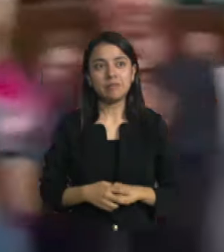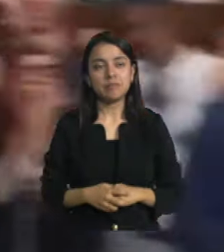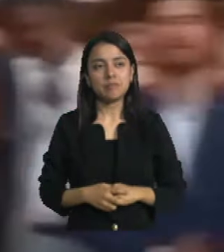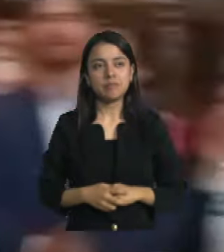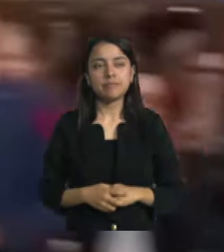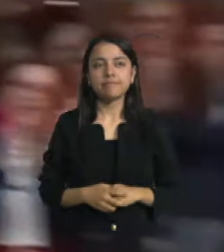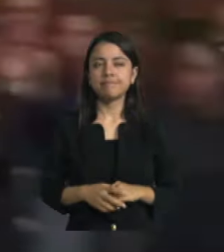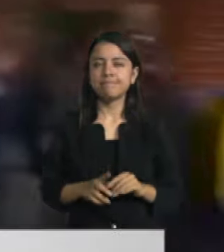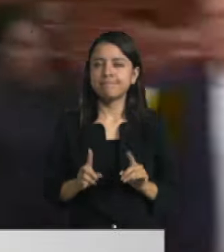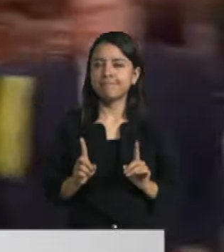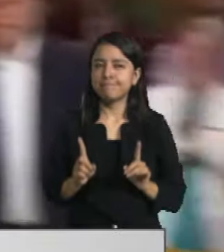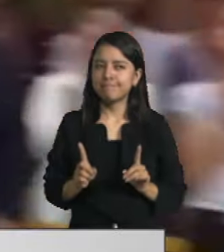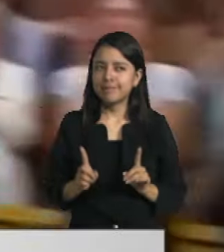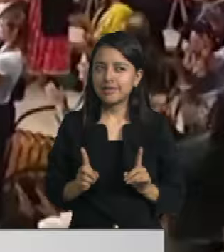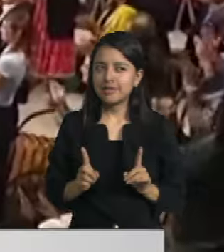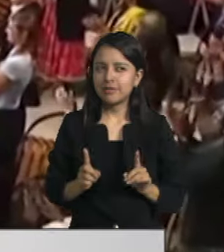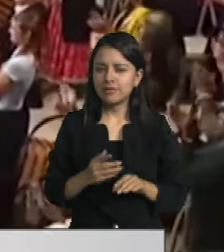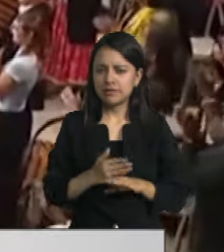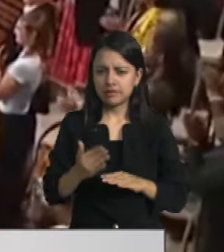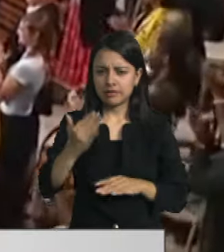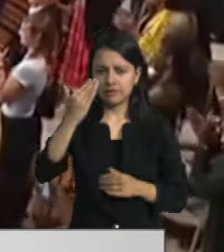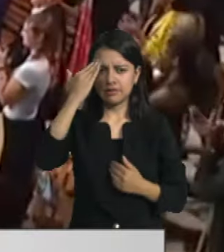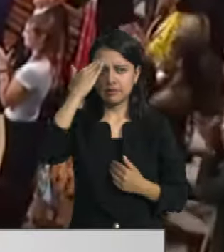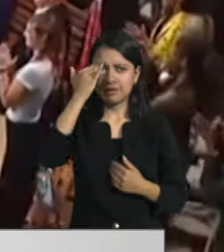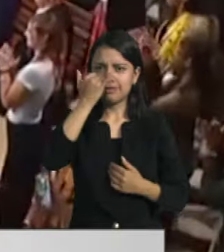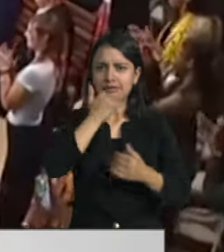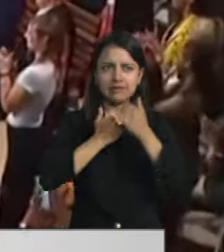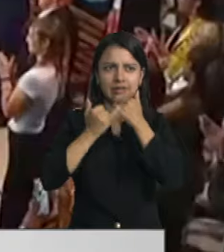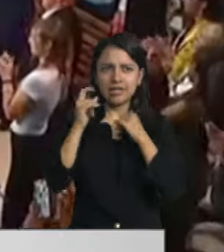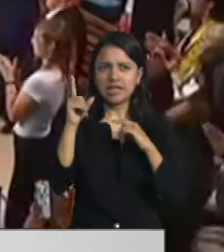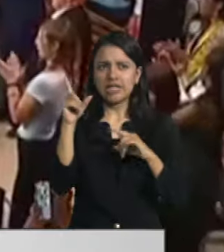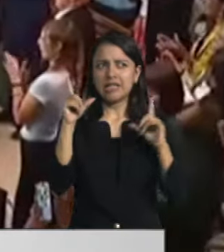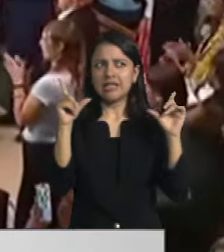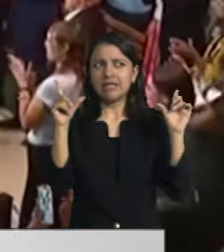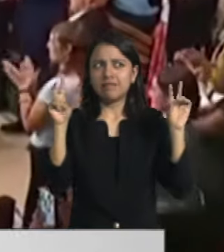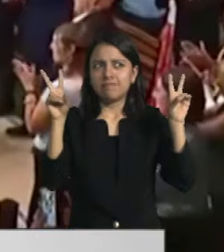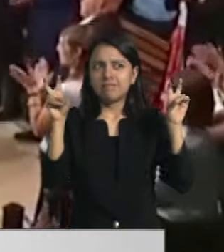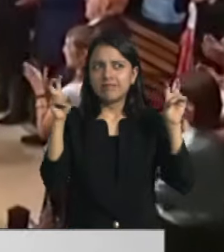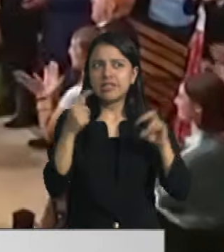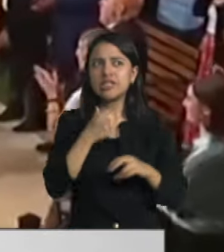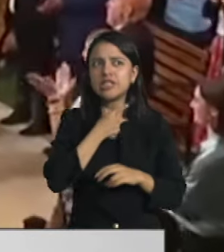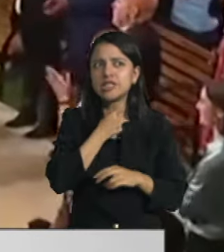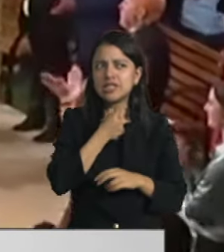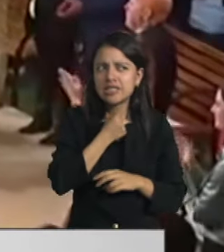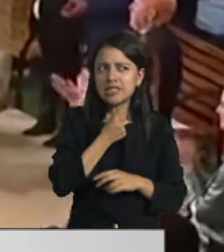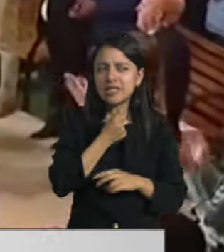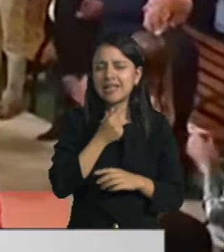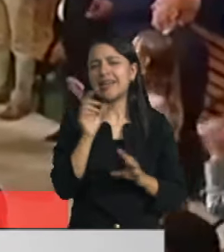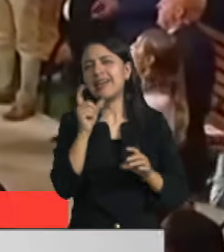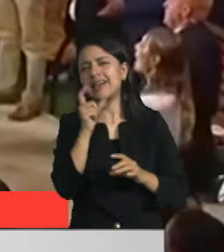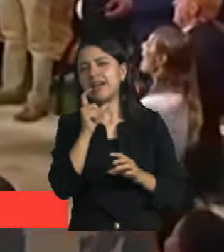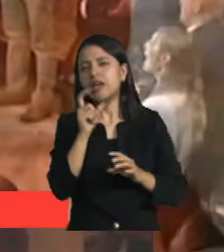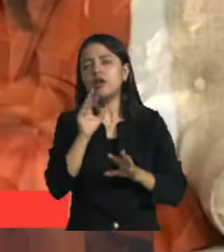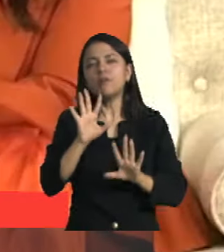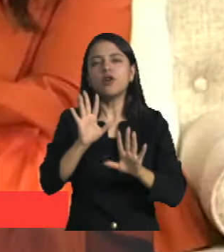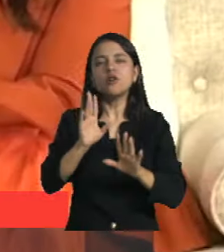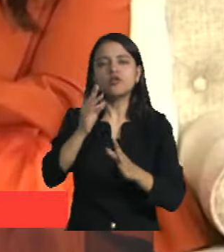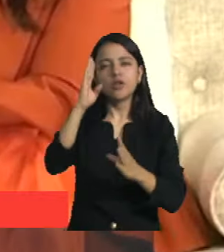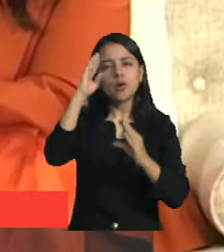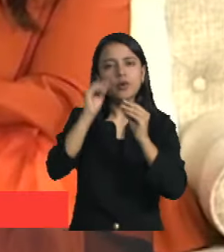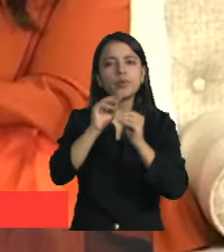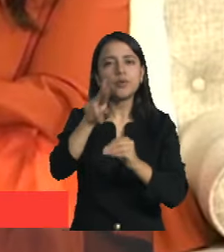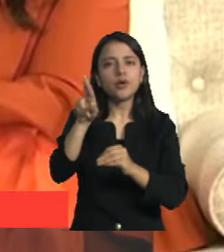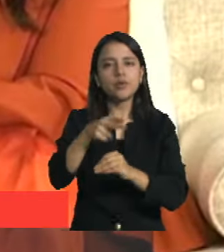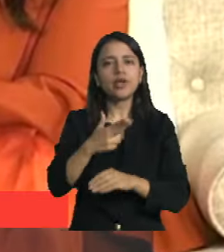Sin embargo, luego de caer en cuenta que lo que dijo no estaba bien, aseguró estar a favor de la prohibición de las armas. I'm in favor of the Second